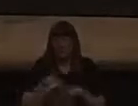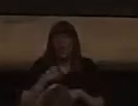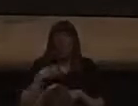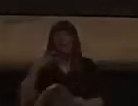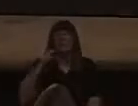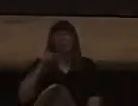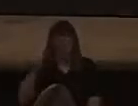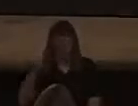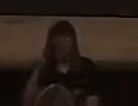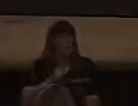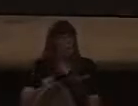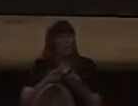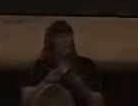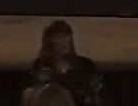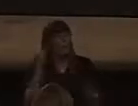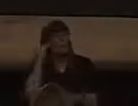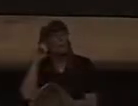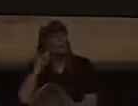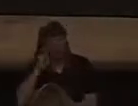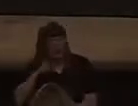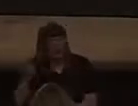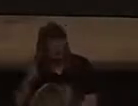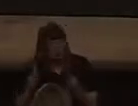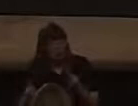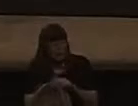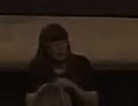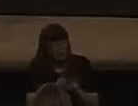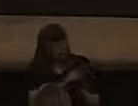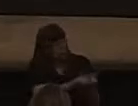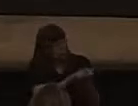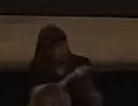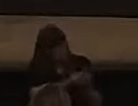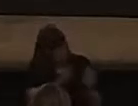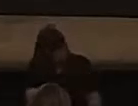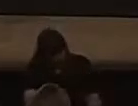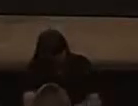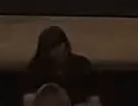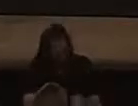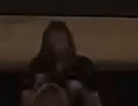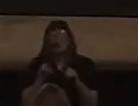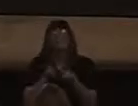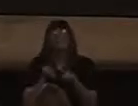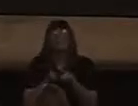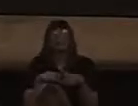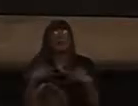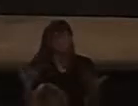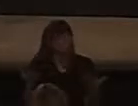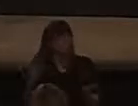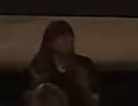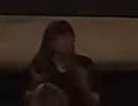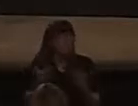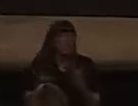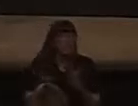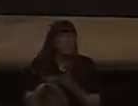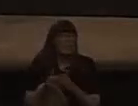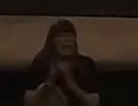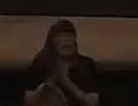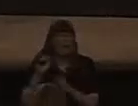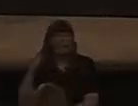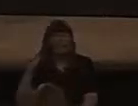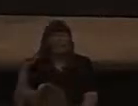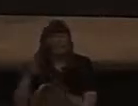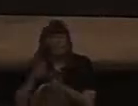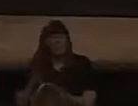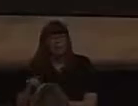there for people who are deaf or hard of hearing. You might also, if possible, ask an ASL